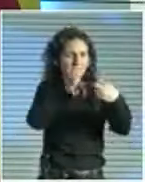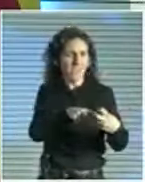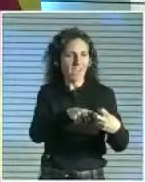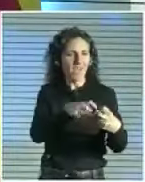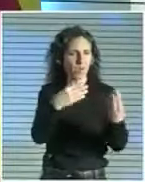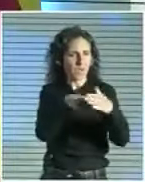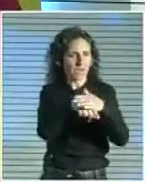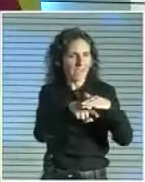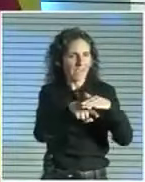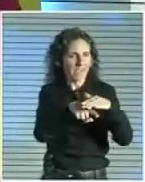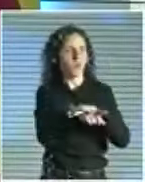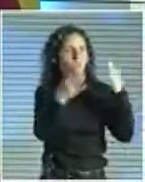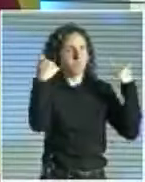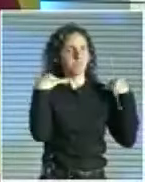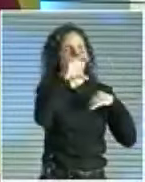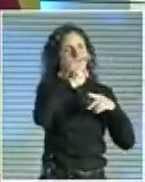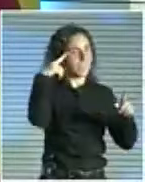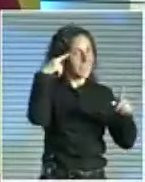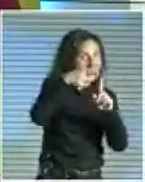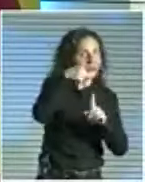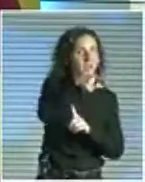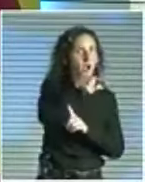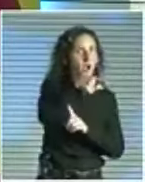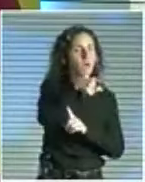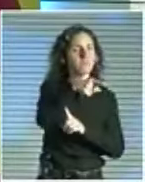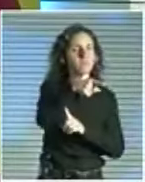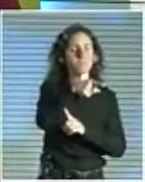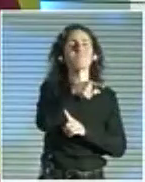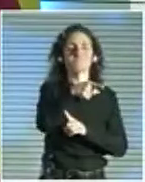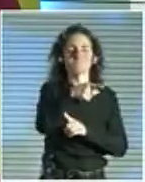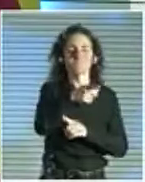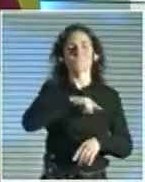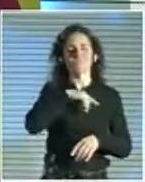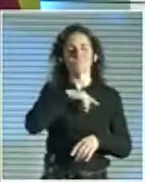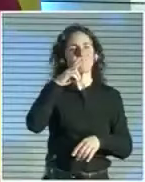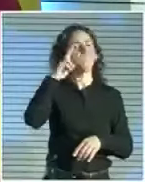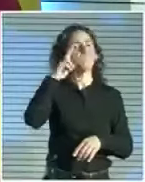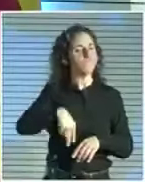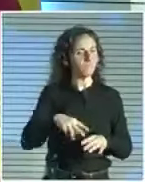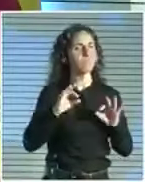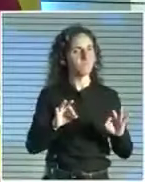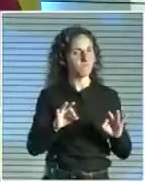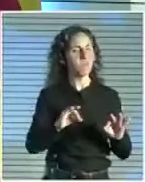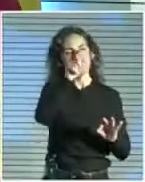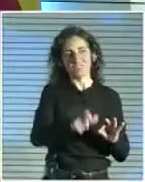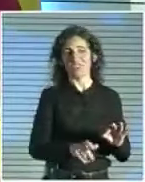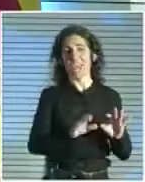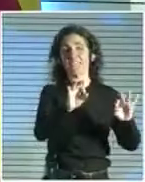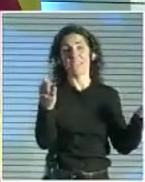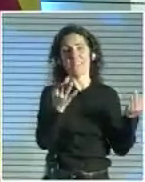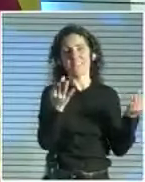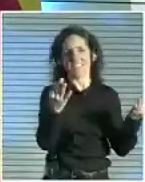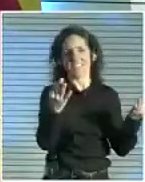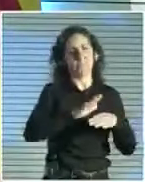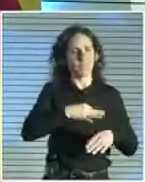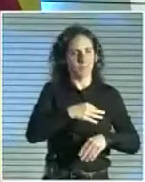is something we should not forget. And so, yes, tourism is leading, but is carrying also responsibilities we see,